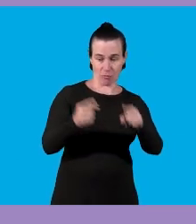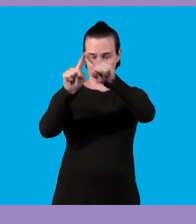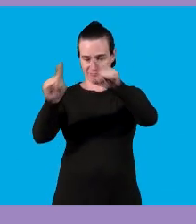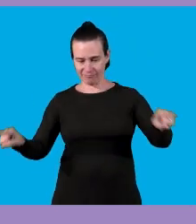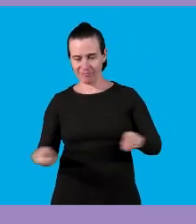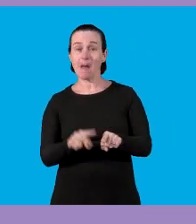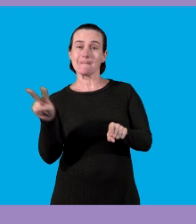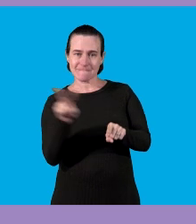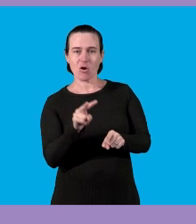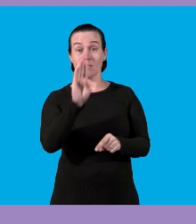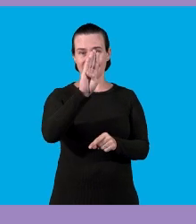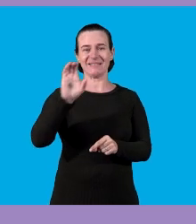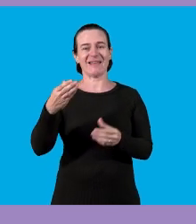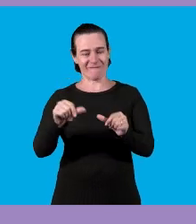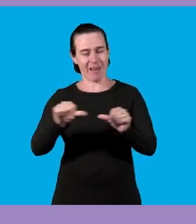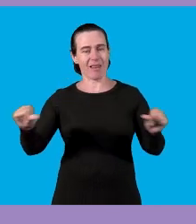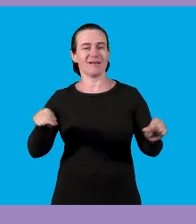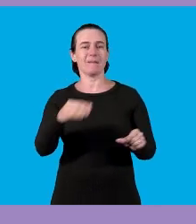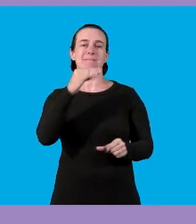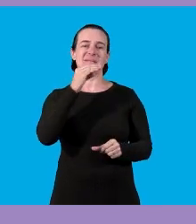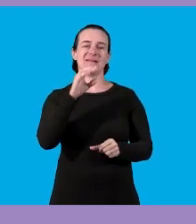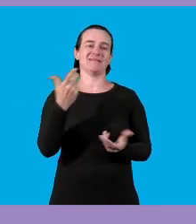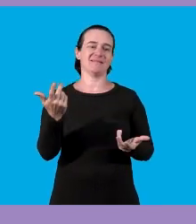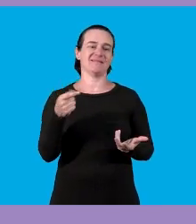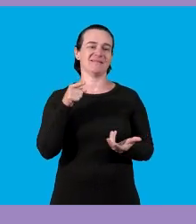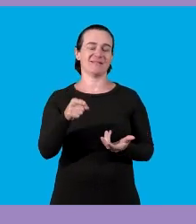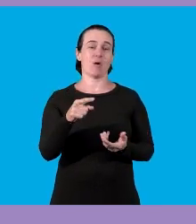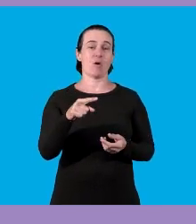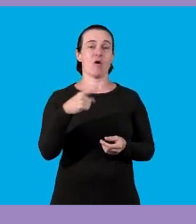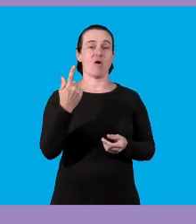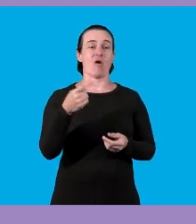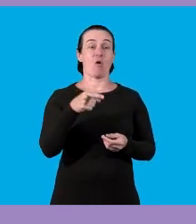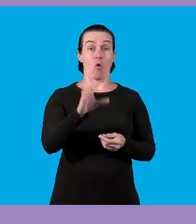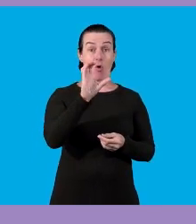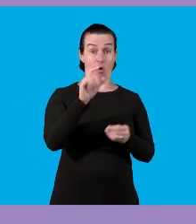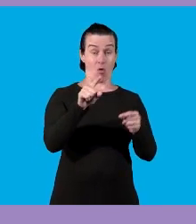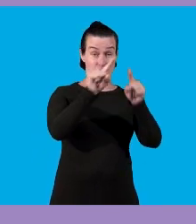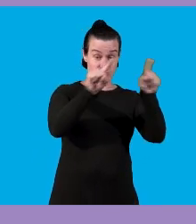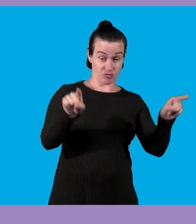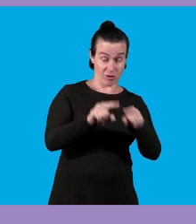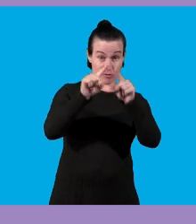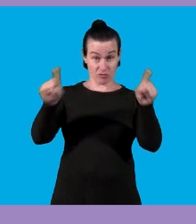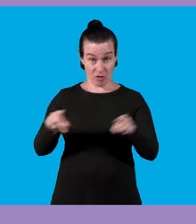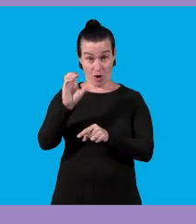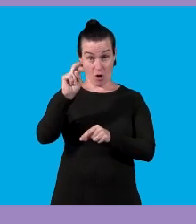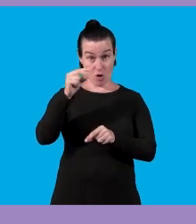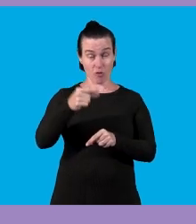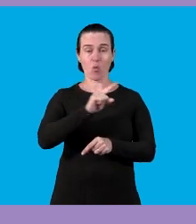those 2 triangles are congruent because all the sides are